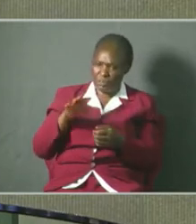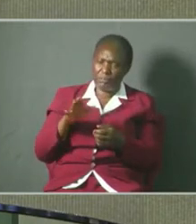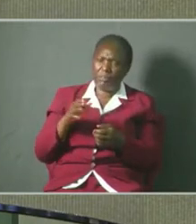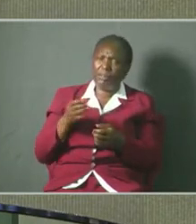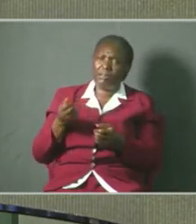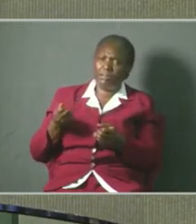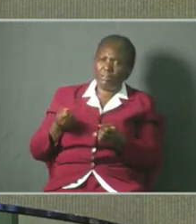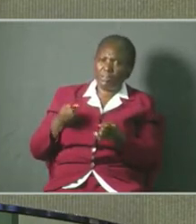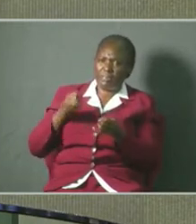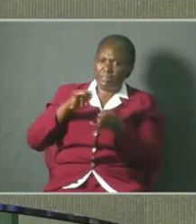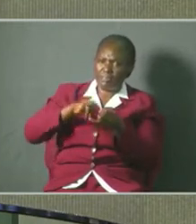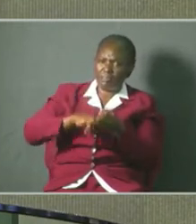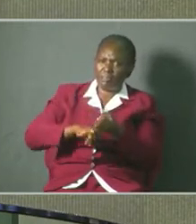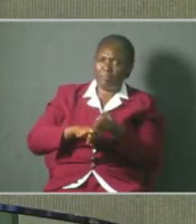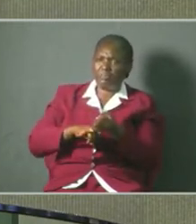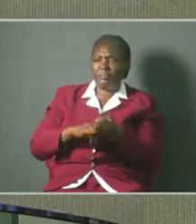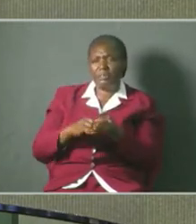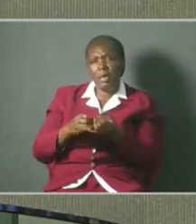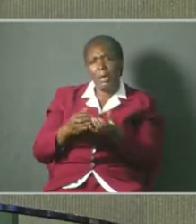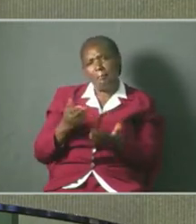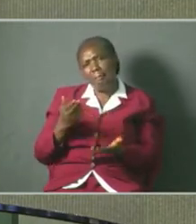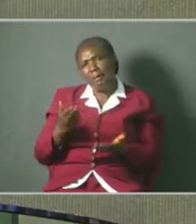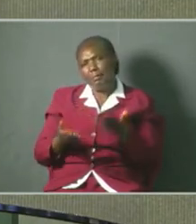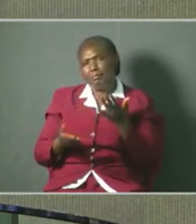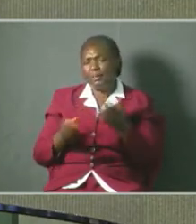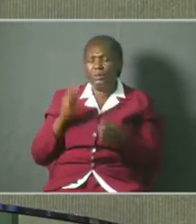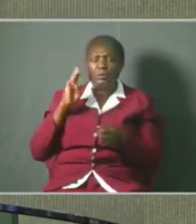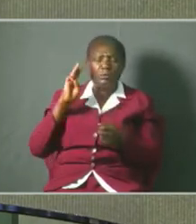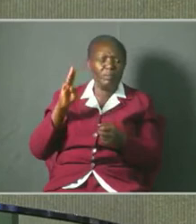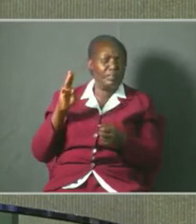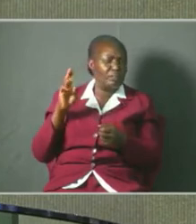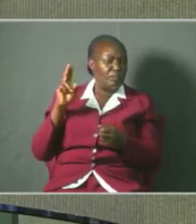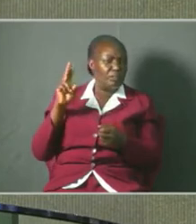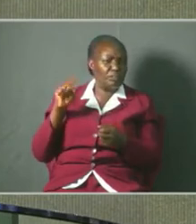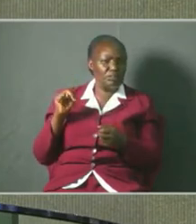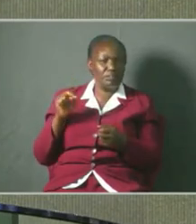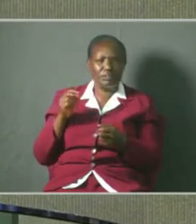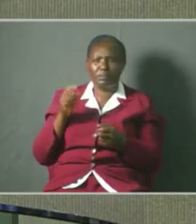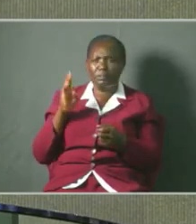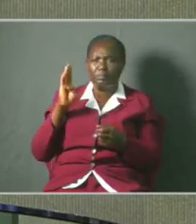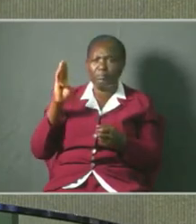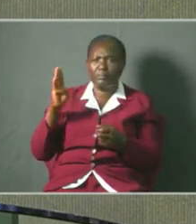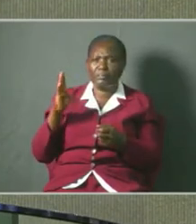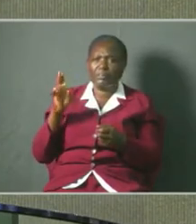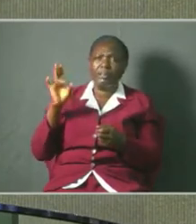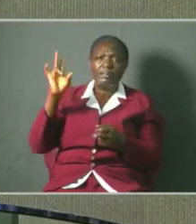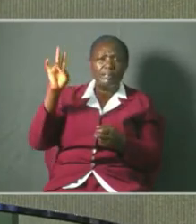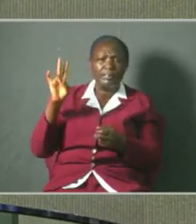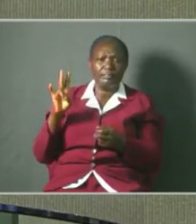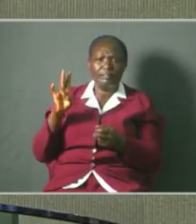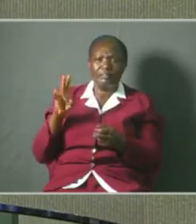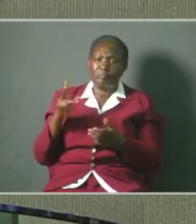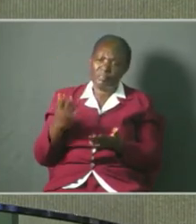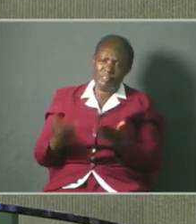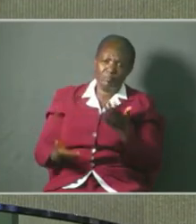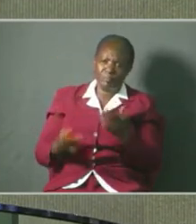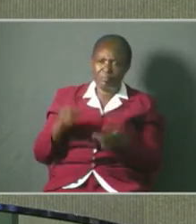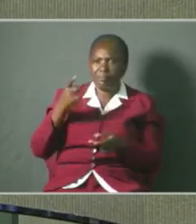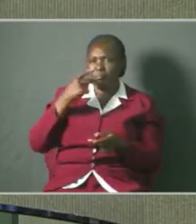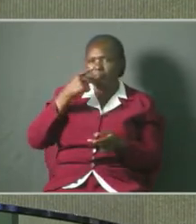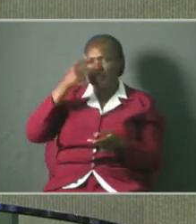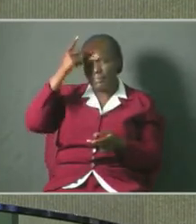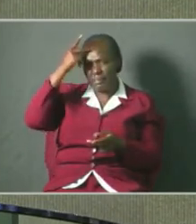Forget about being a Seventh-day Adventist. My own child, my own son, my own daughter, my parents, it's possible